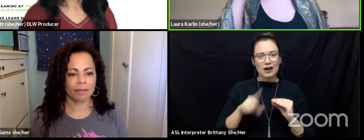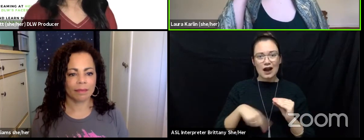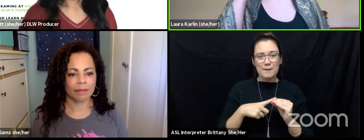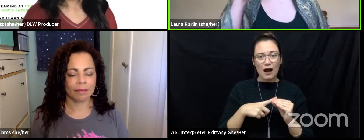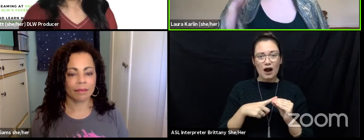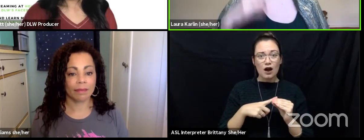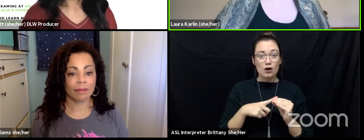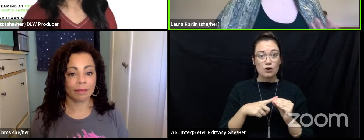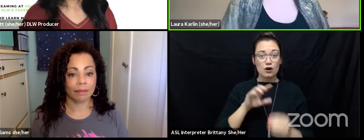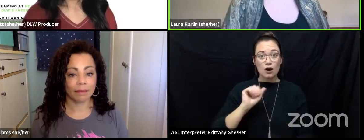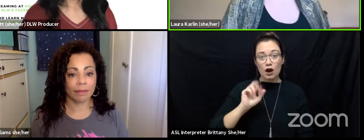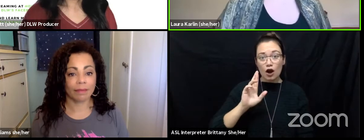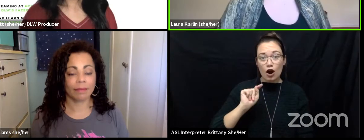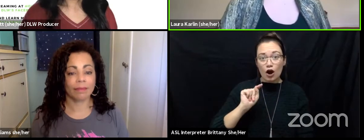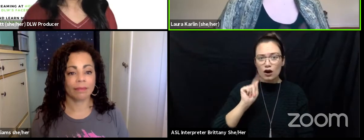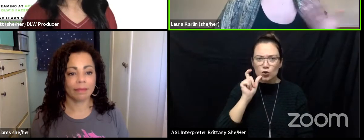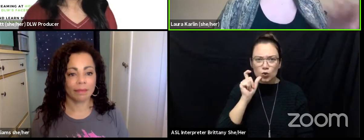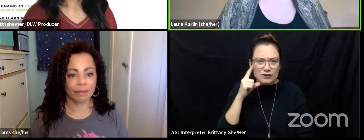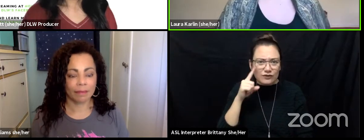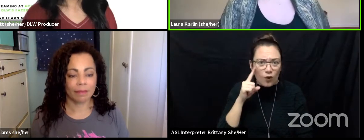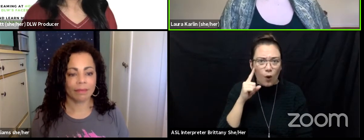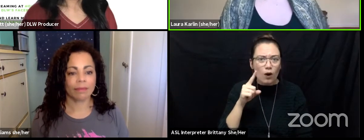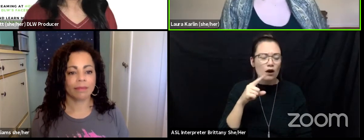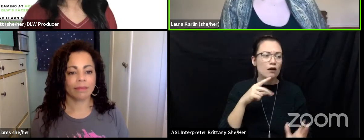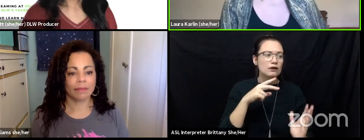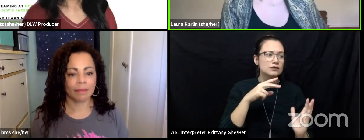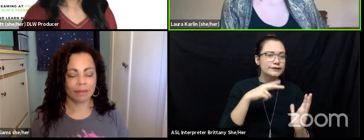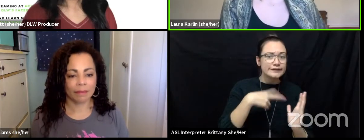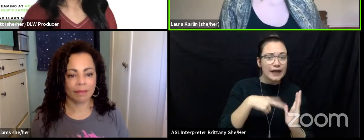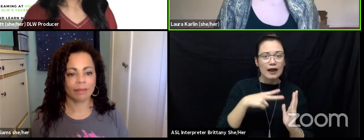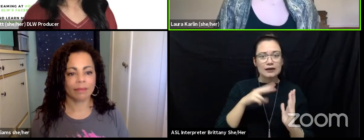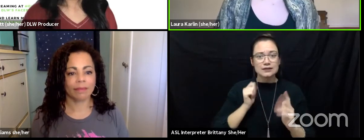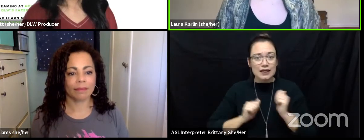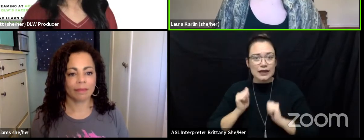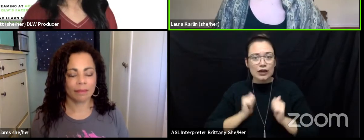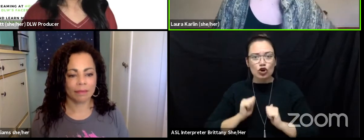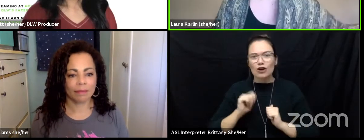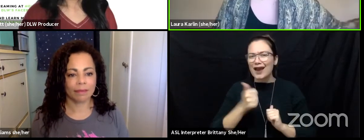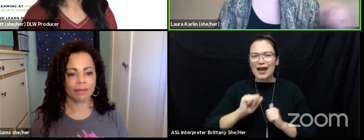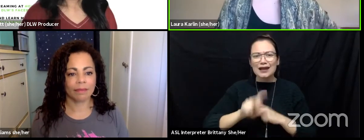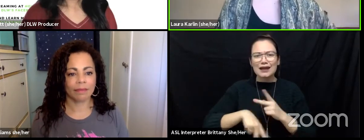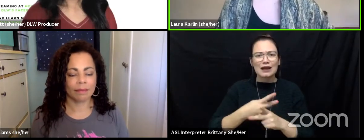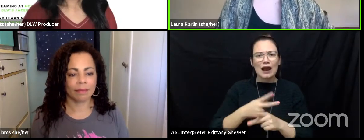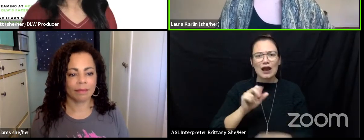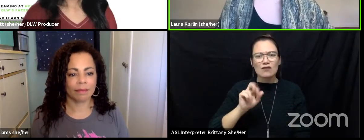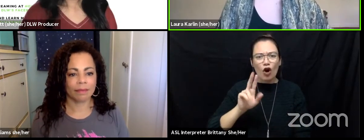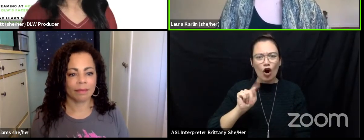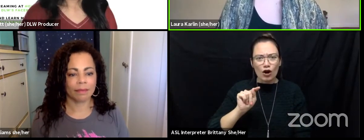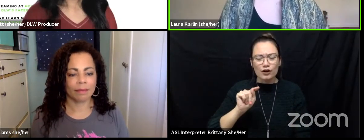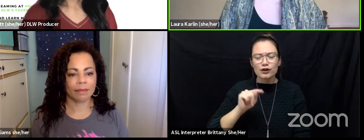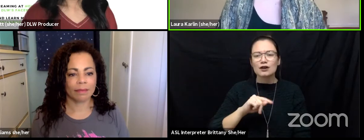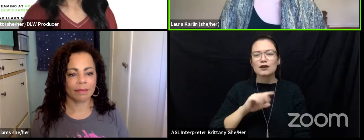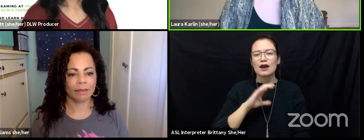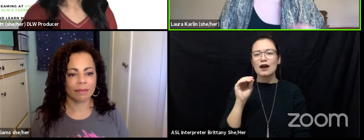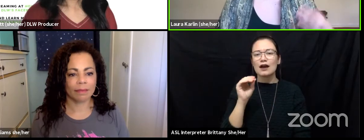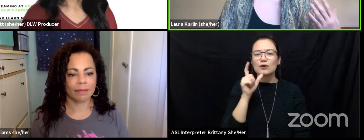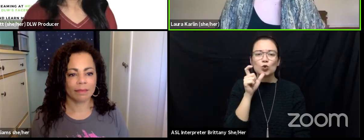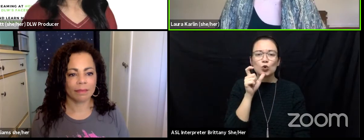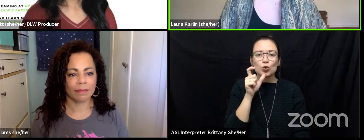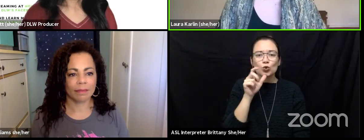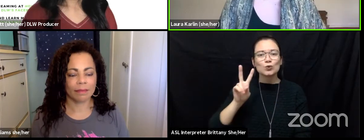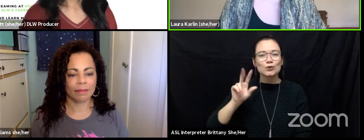for, whether it's dance or theater or any kind of art form. and who is, you know, who is valid